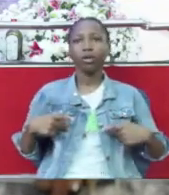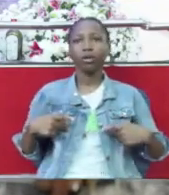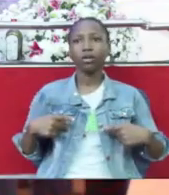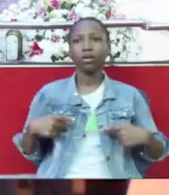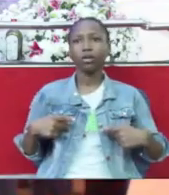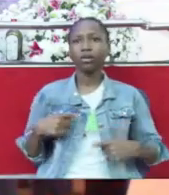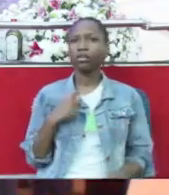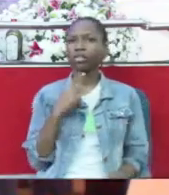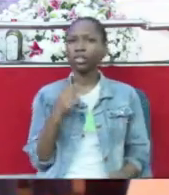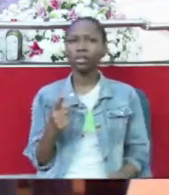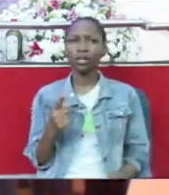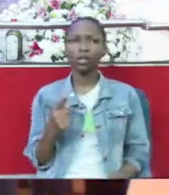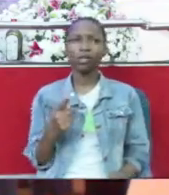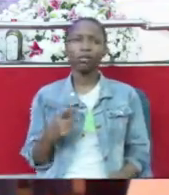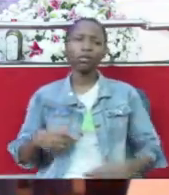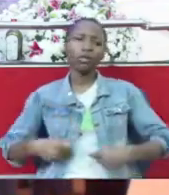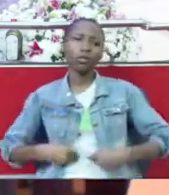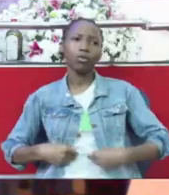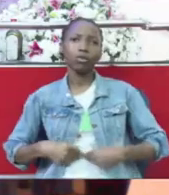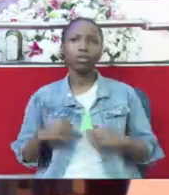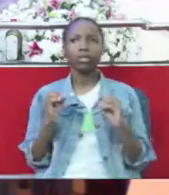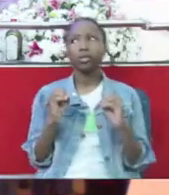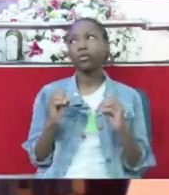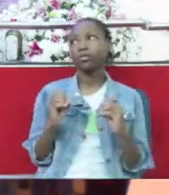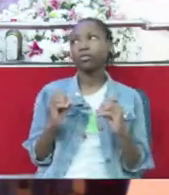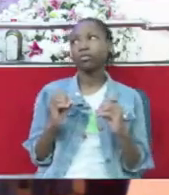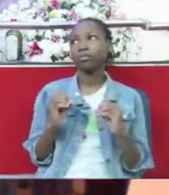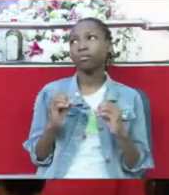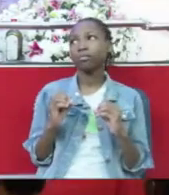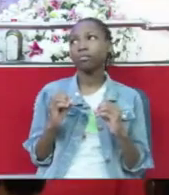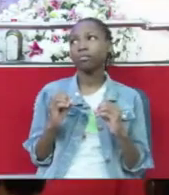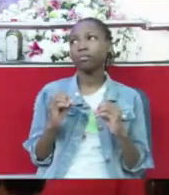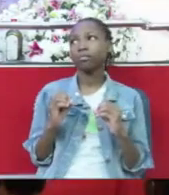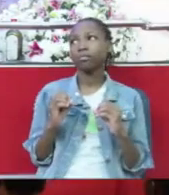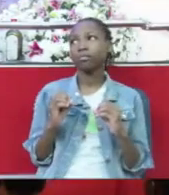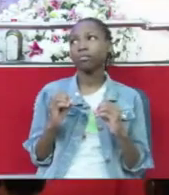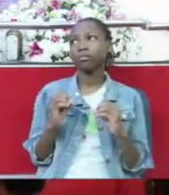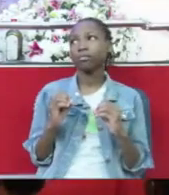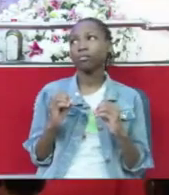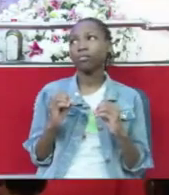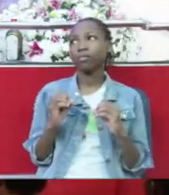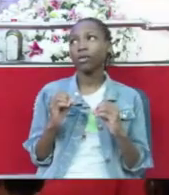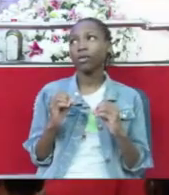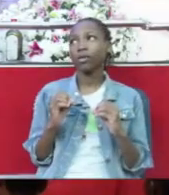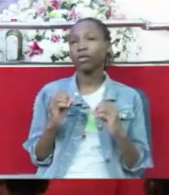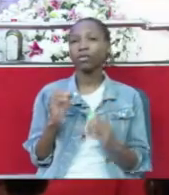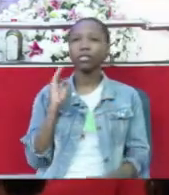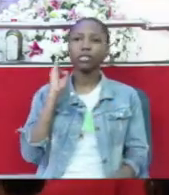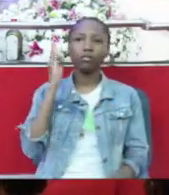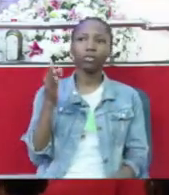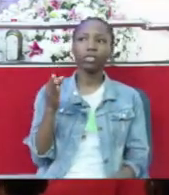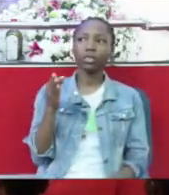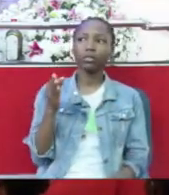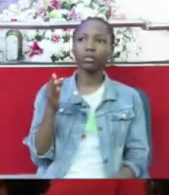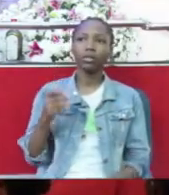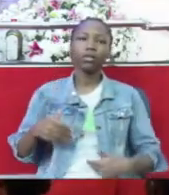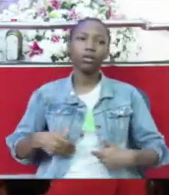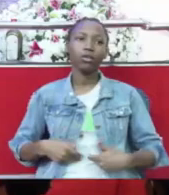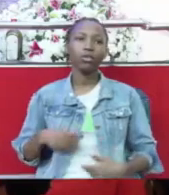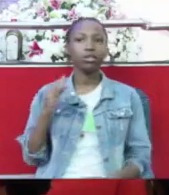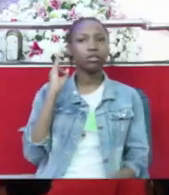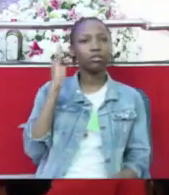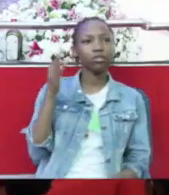Hauwezi itaja bila vijana. Children and youth, that space. Watoto na vijana. Because that's the future. Hiyo ndio hatima. So what's at stake here